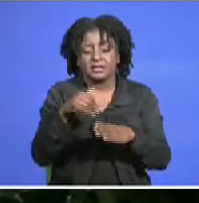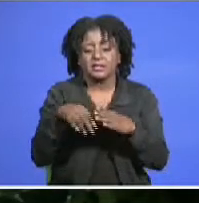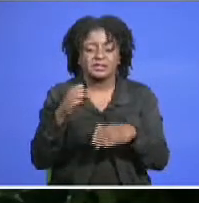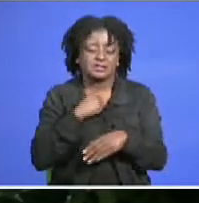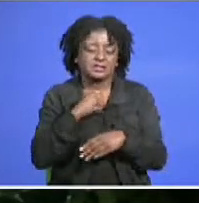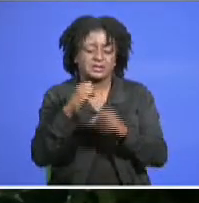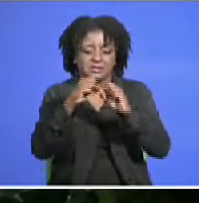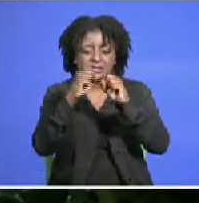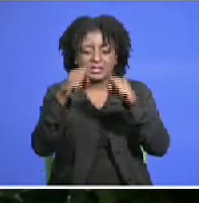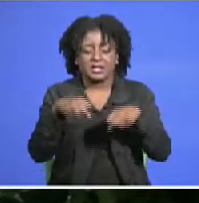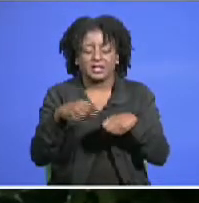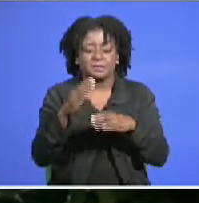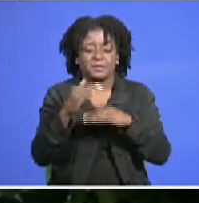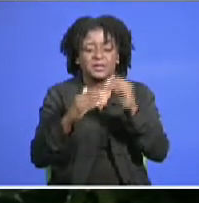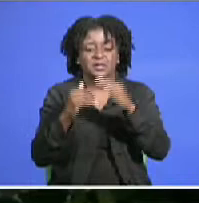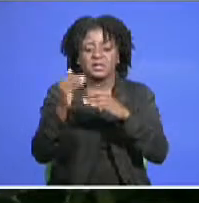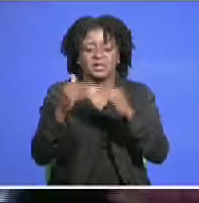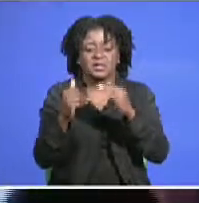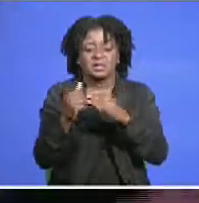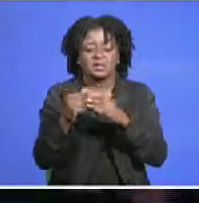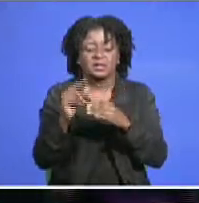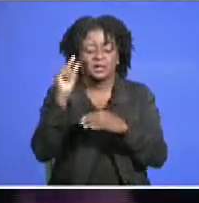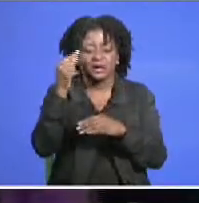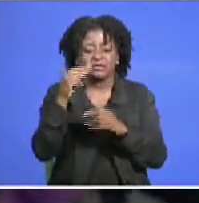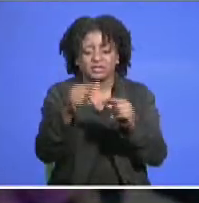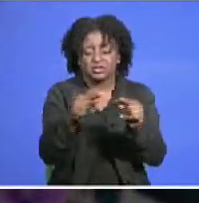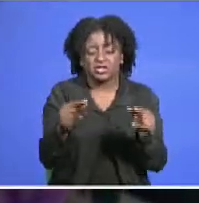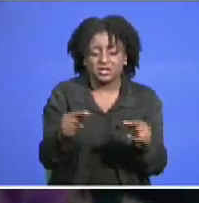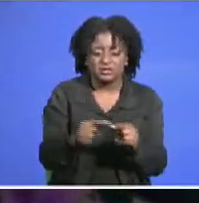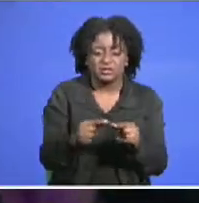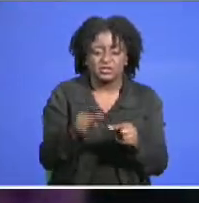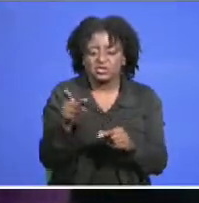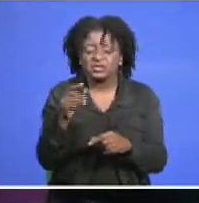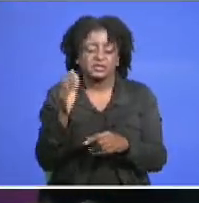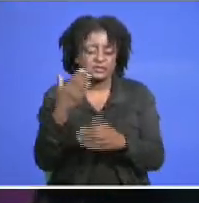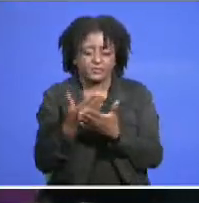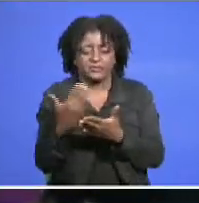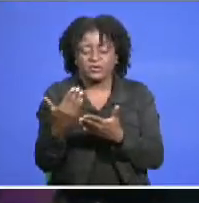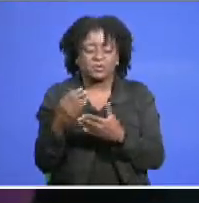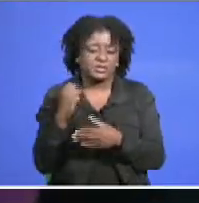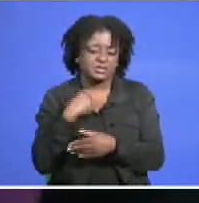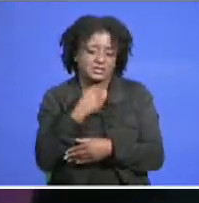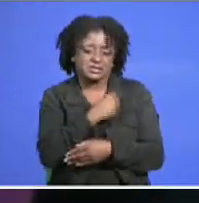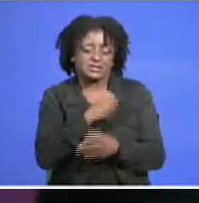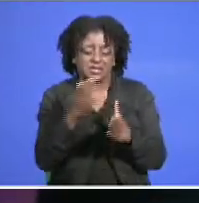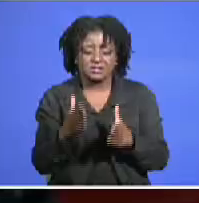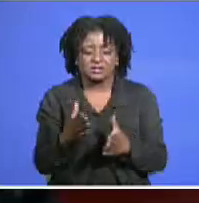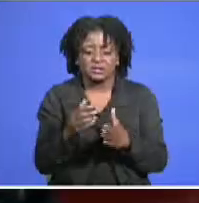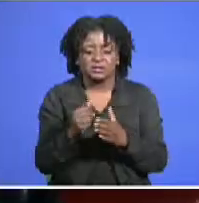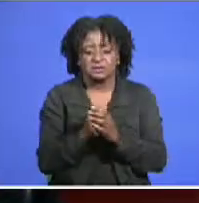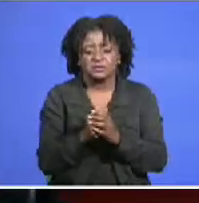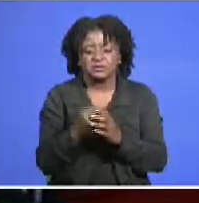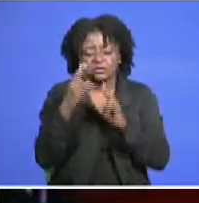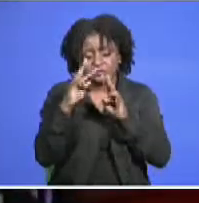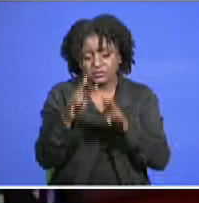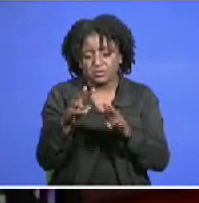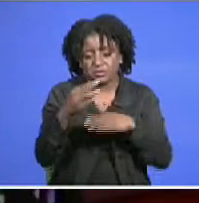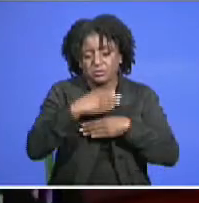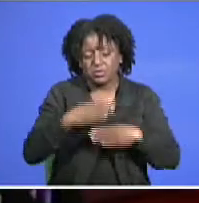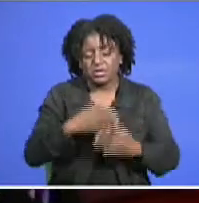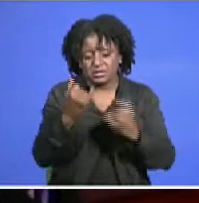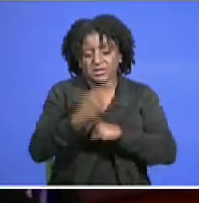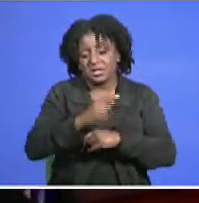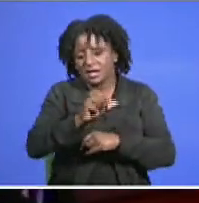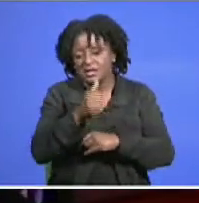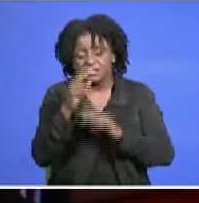late Sir Lyndon Pinling. Governor General Her Excellency Dame Marguerite Pinling led officials viewing the body today. Others included the Prime